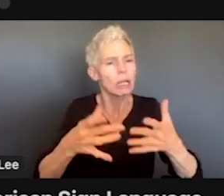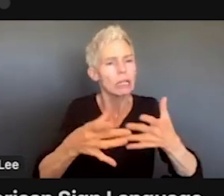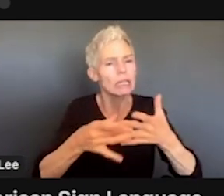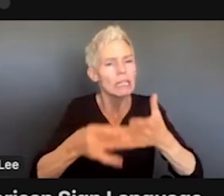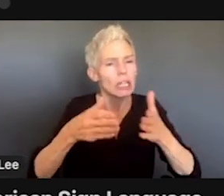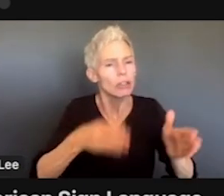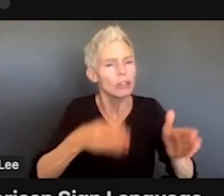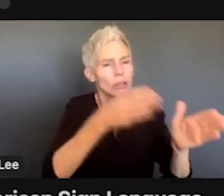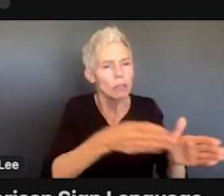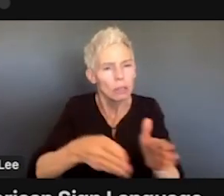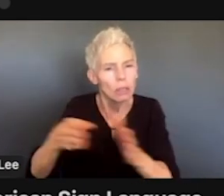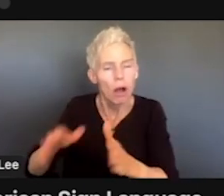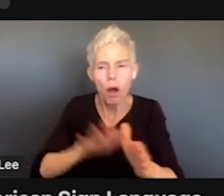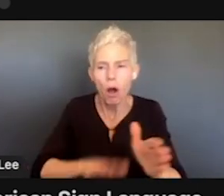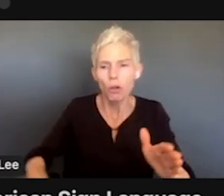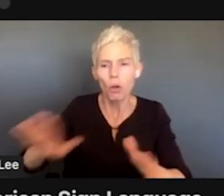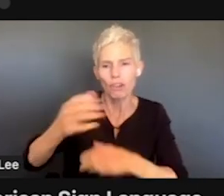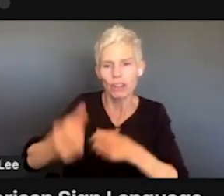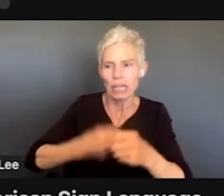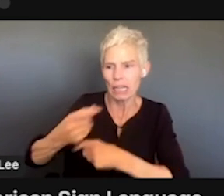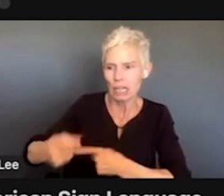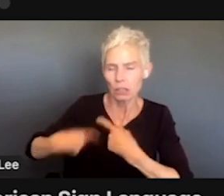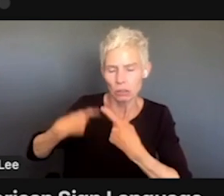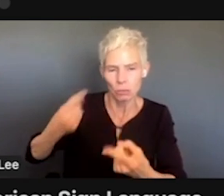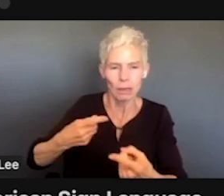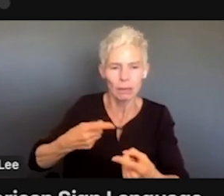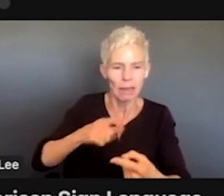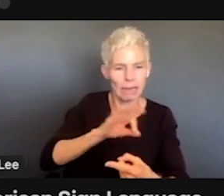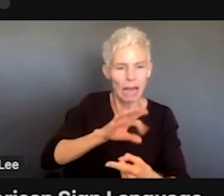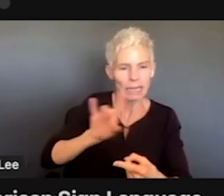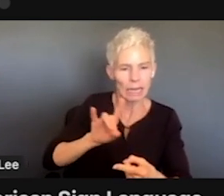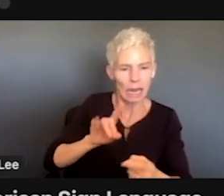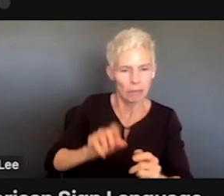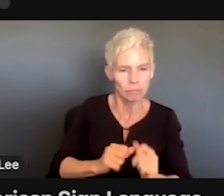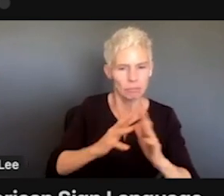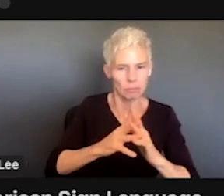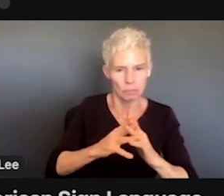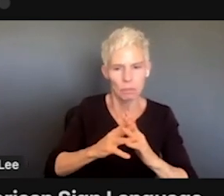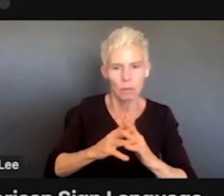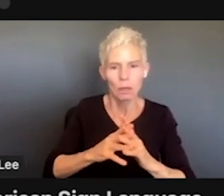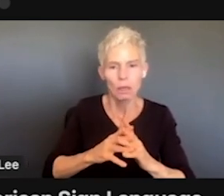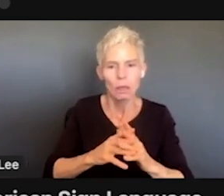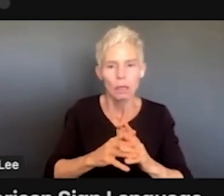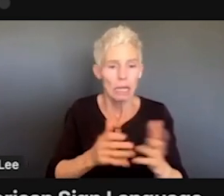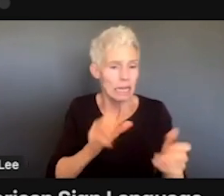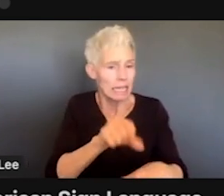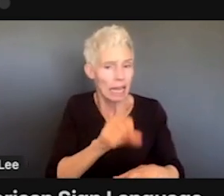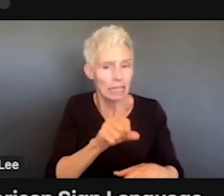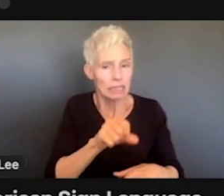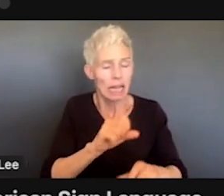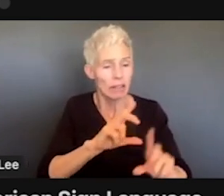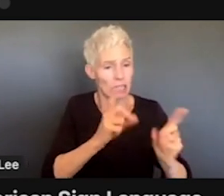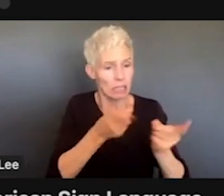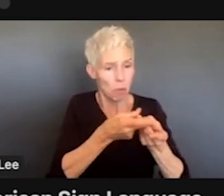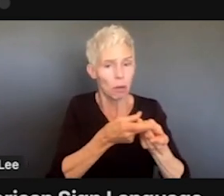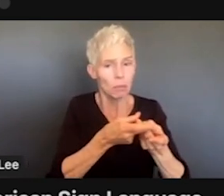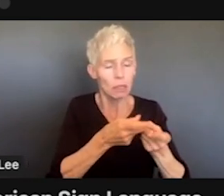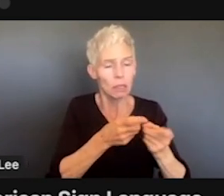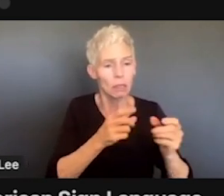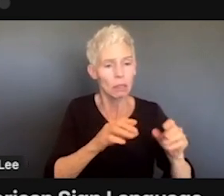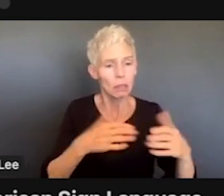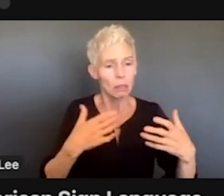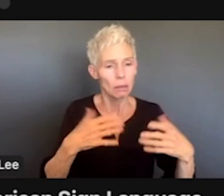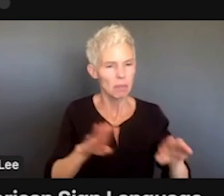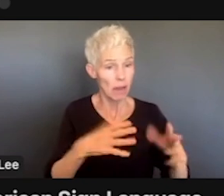that 988 implementation and oversight, not just at the Department of Behavioral Health,